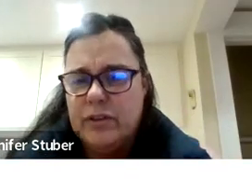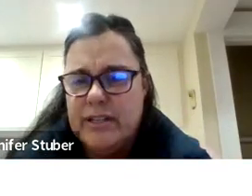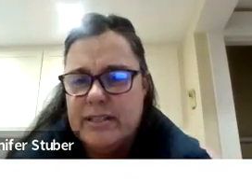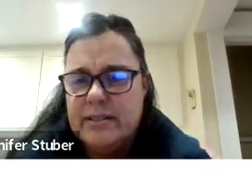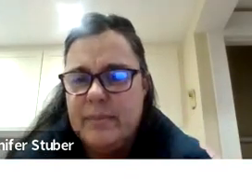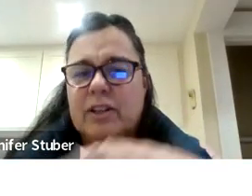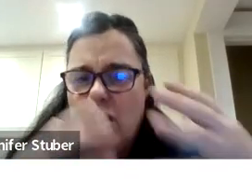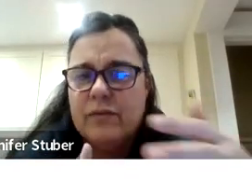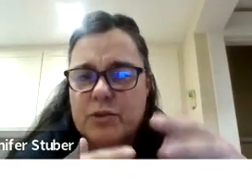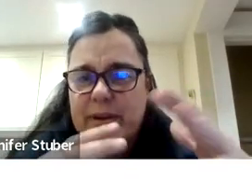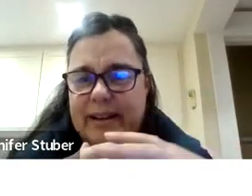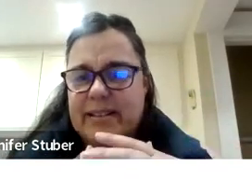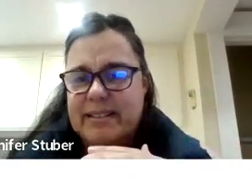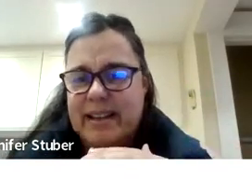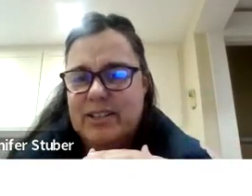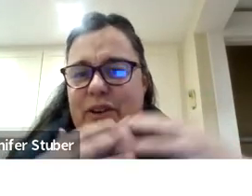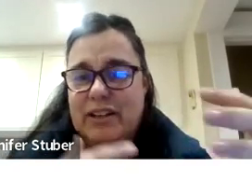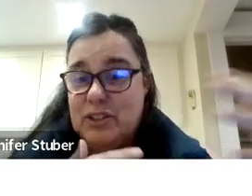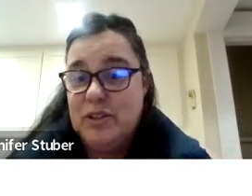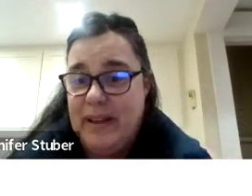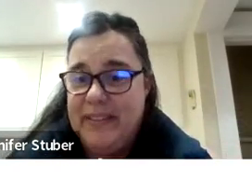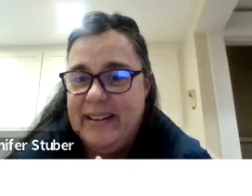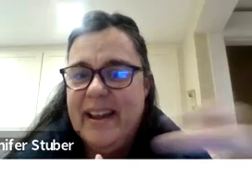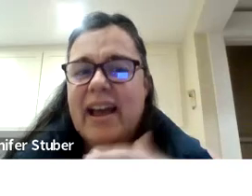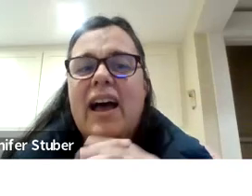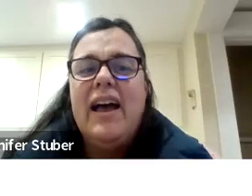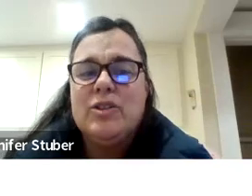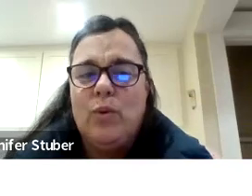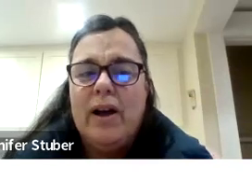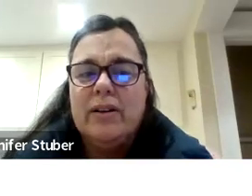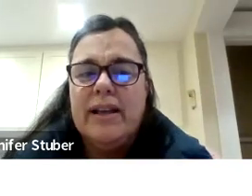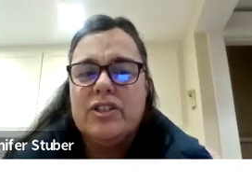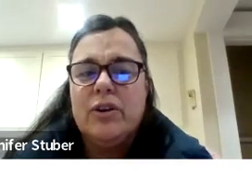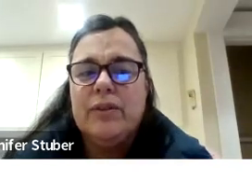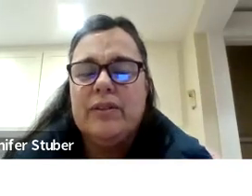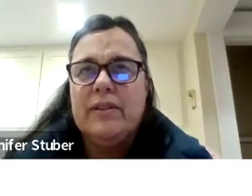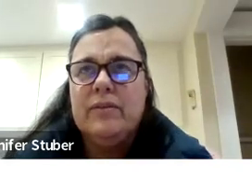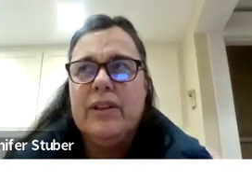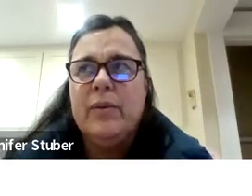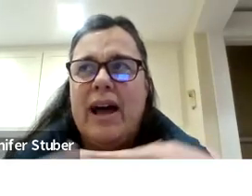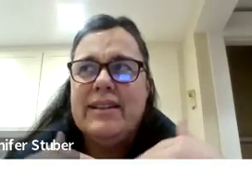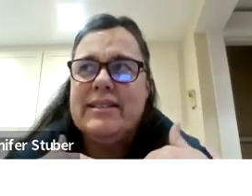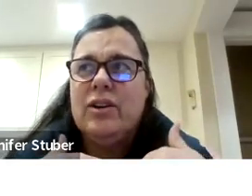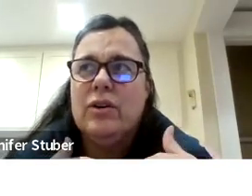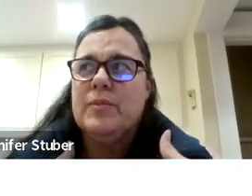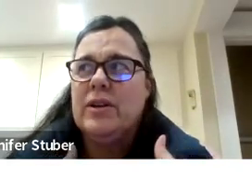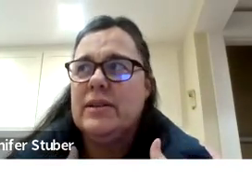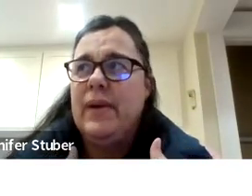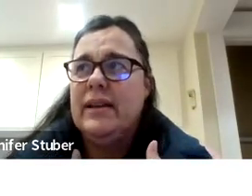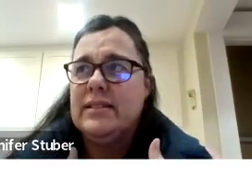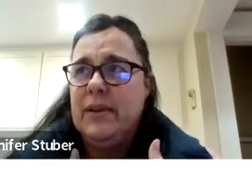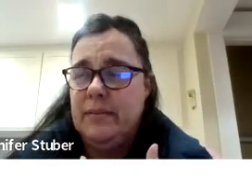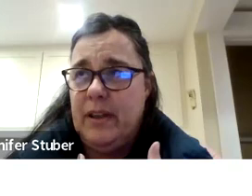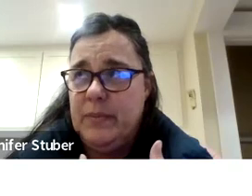behavioral health crisis. I mean, law enforcement, I can honestly say, is very concerned about that as well. And so really what I see